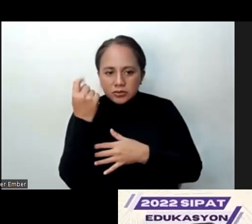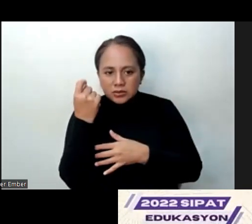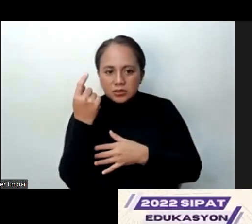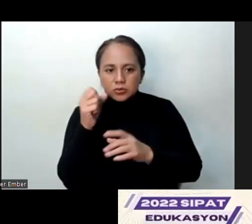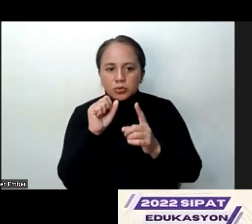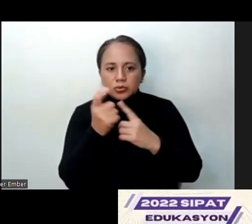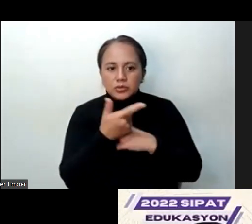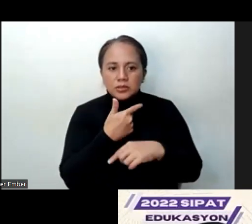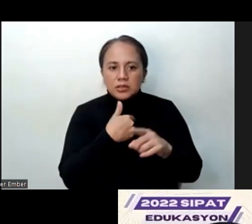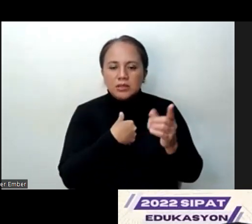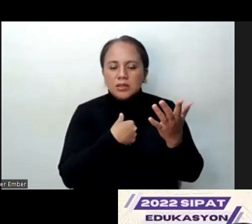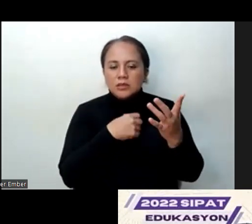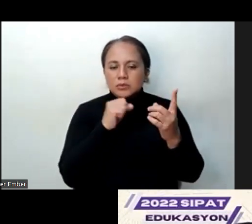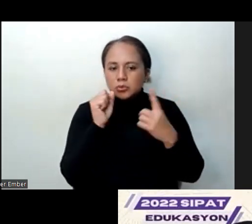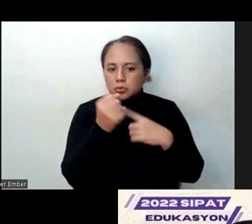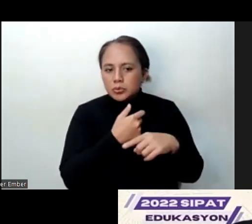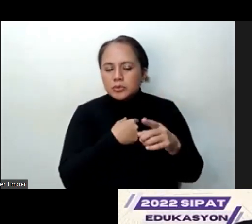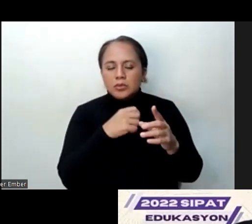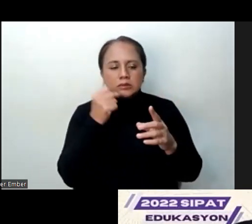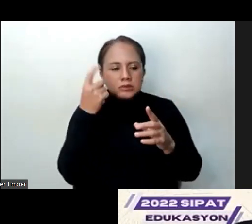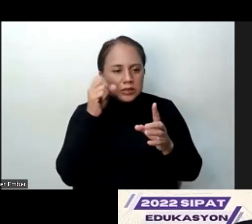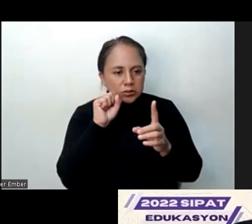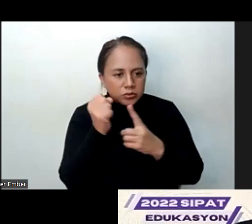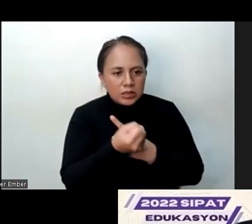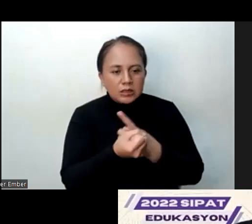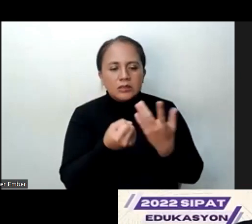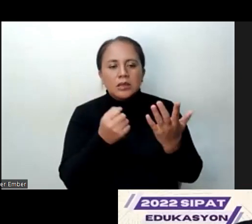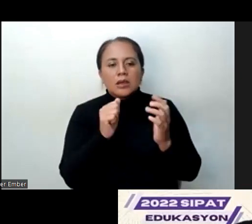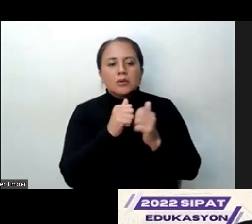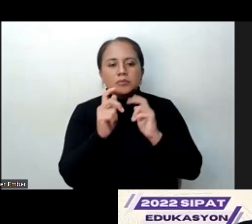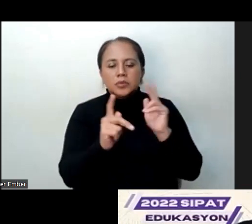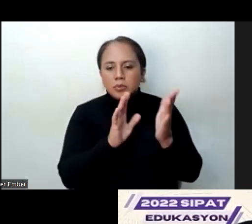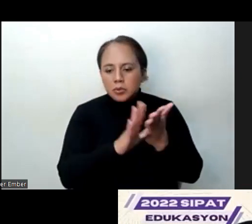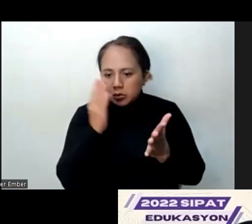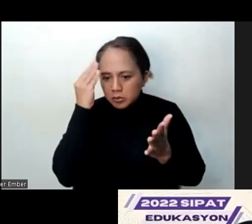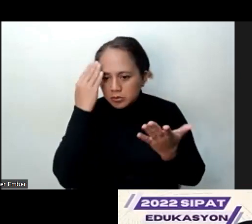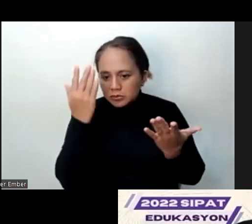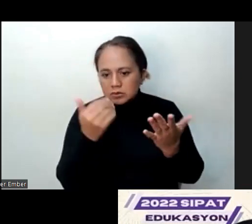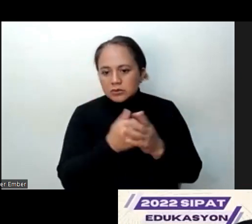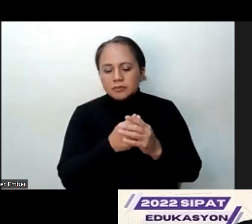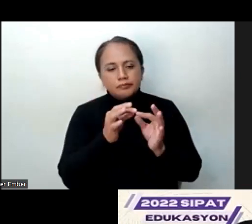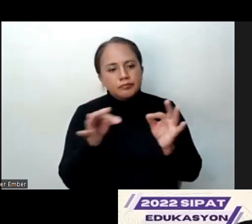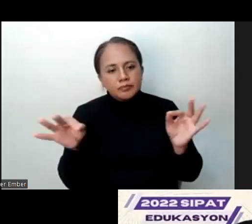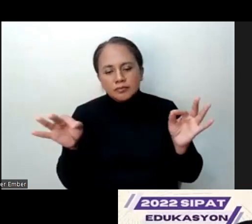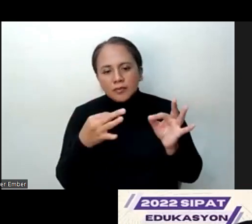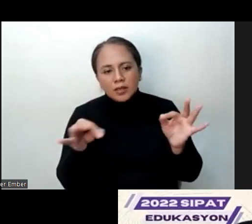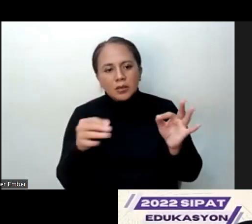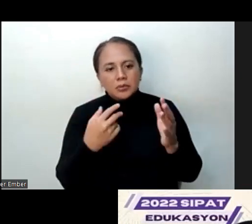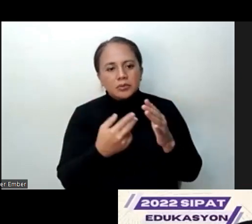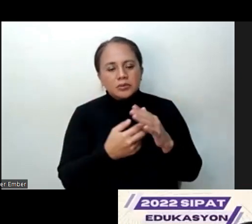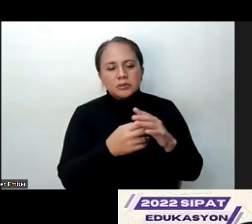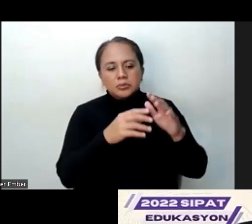social phenomena, understanding society, understanding how people learn, no? Statements like that